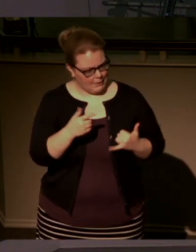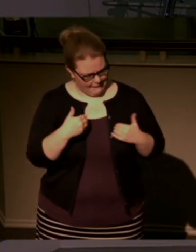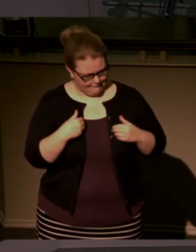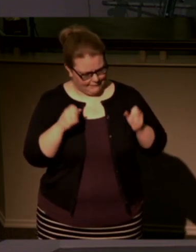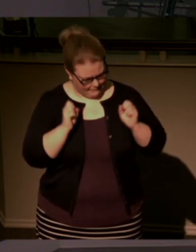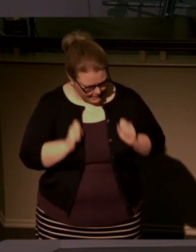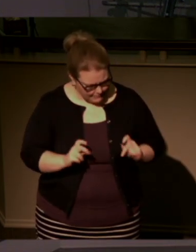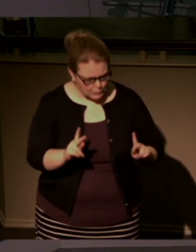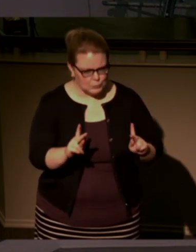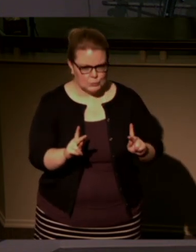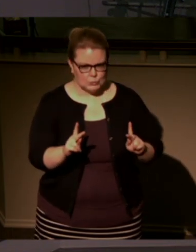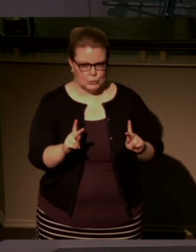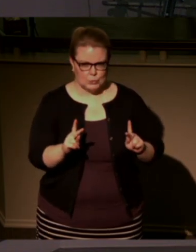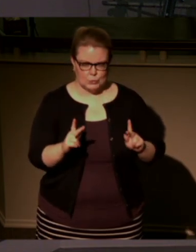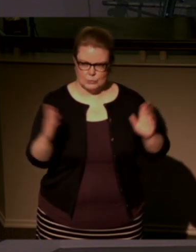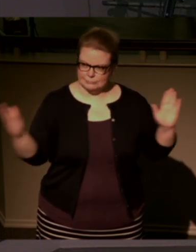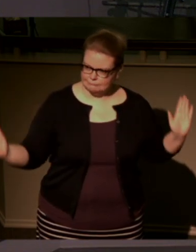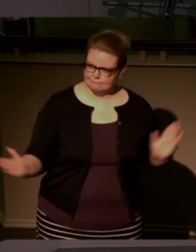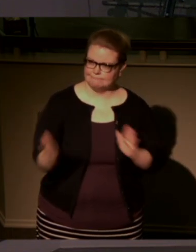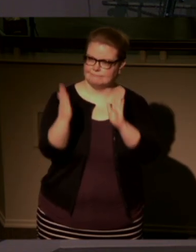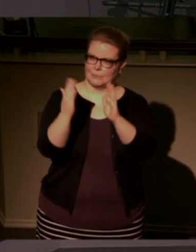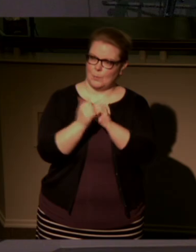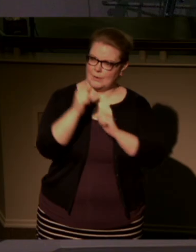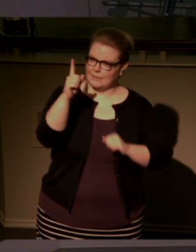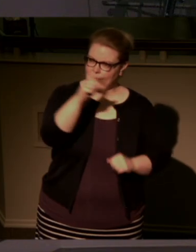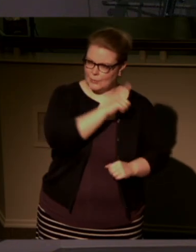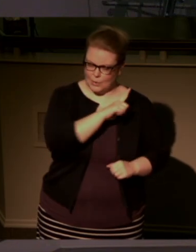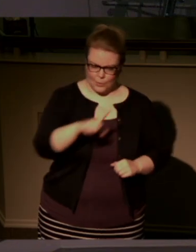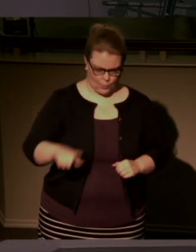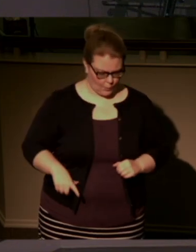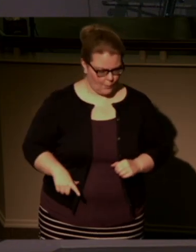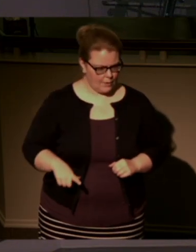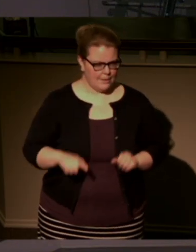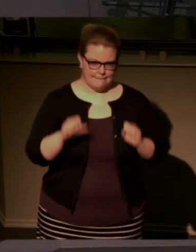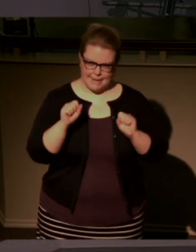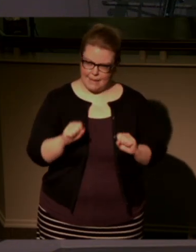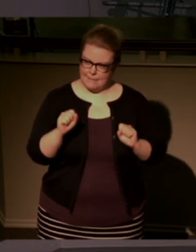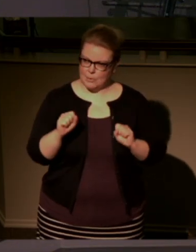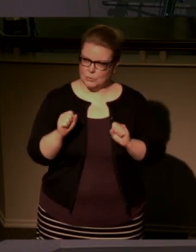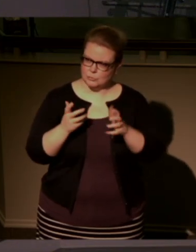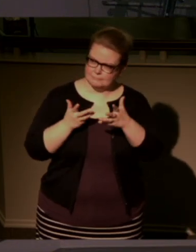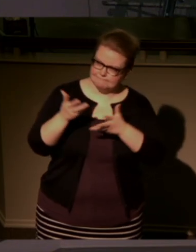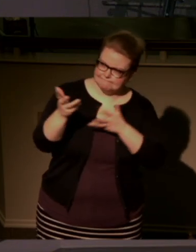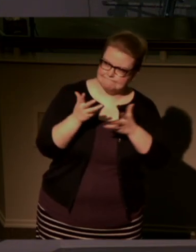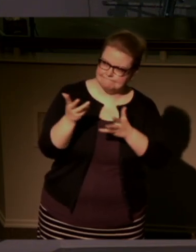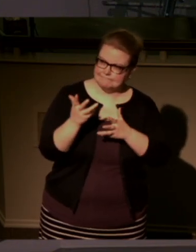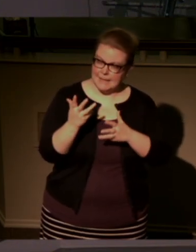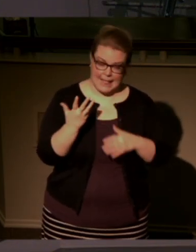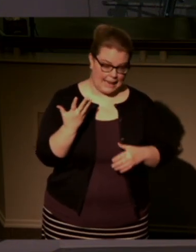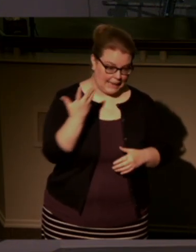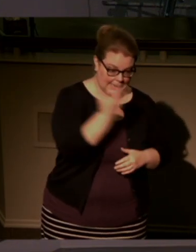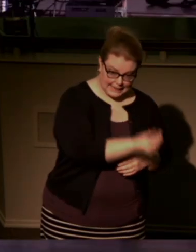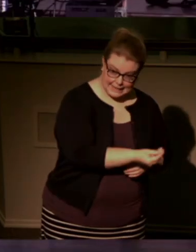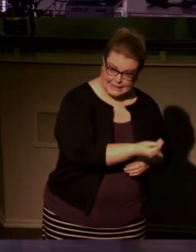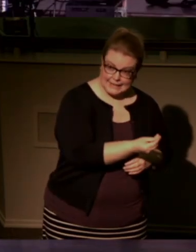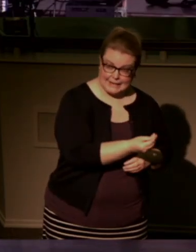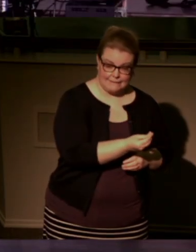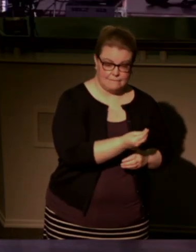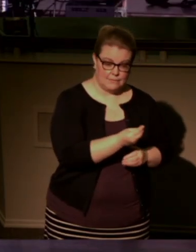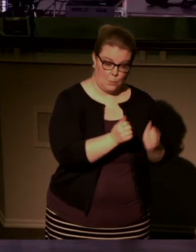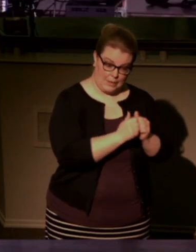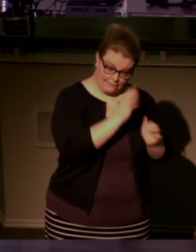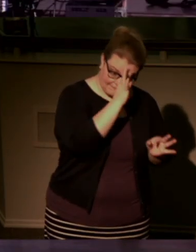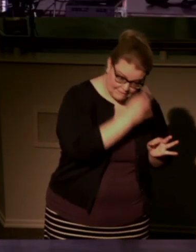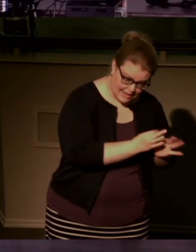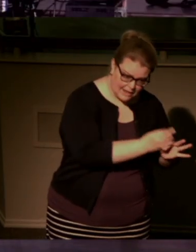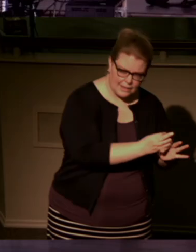to come face to face with the Lord and be able to walk away in doubt or walk ahead in faith.